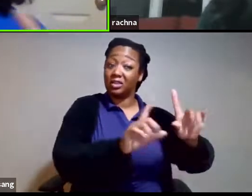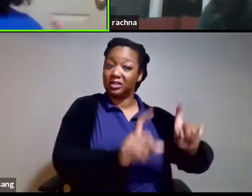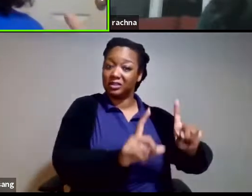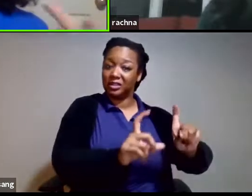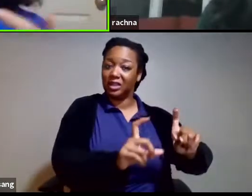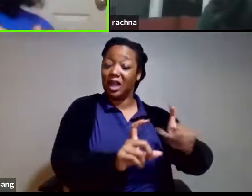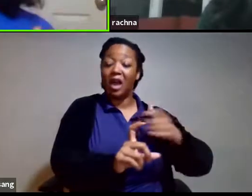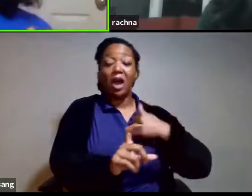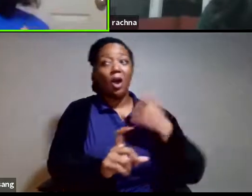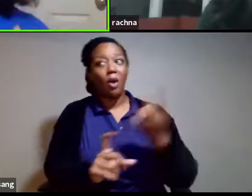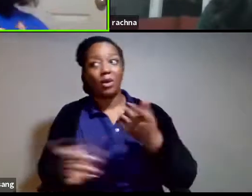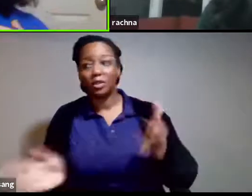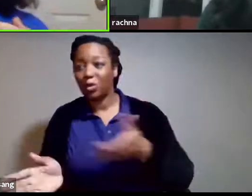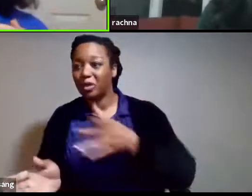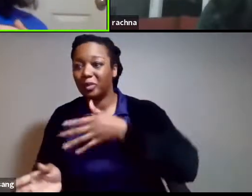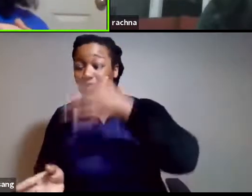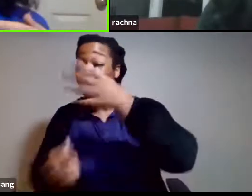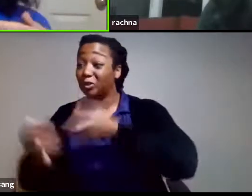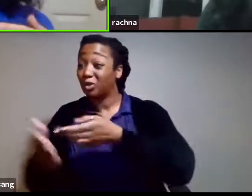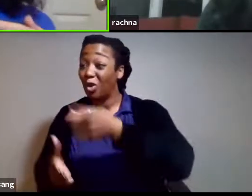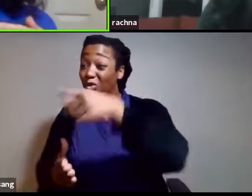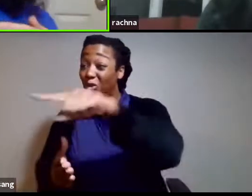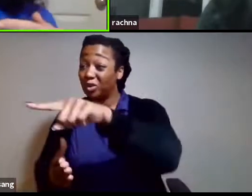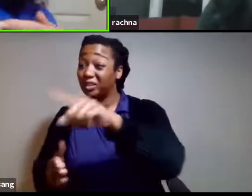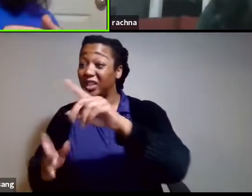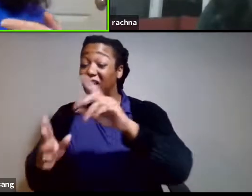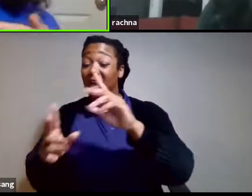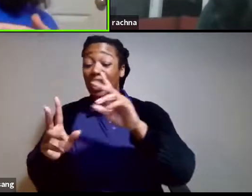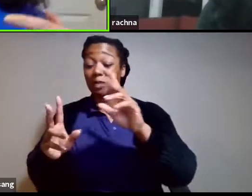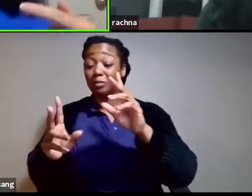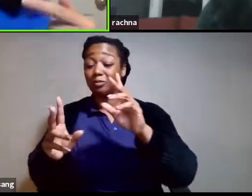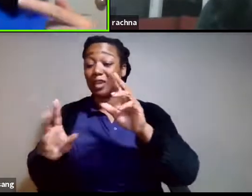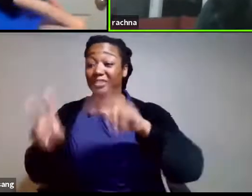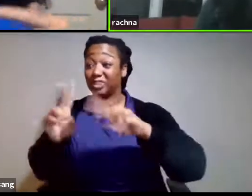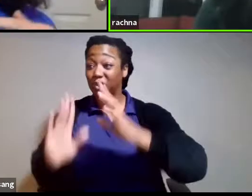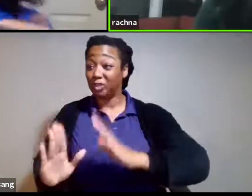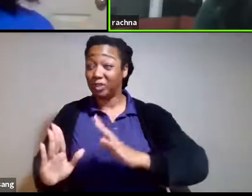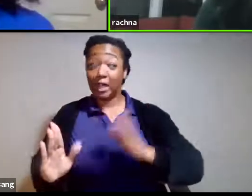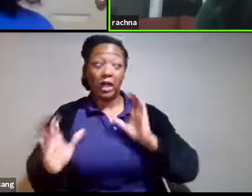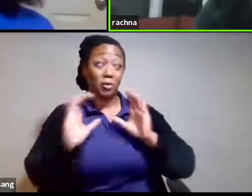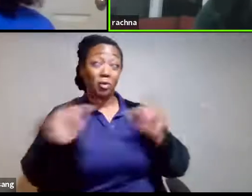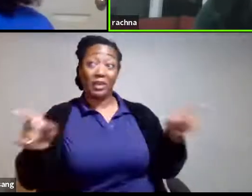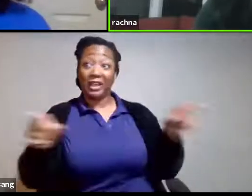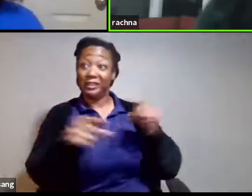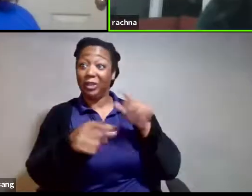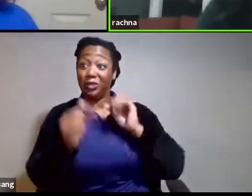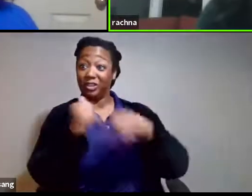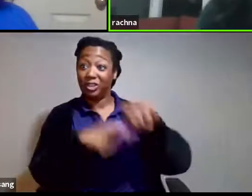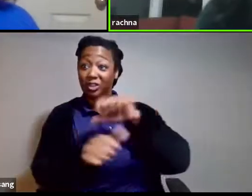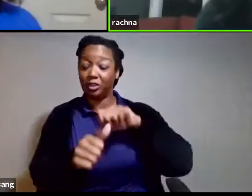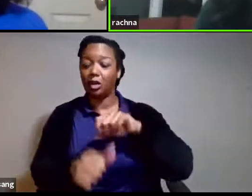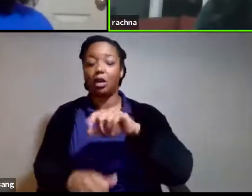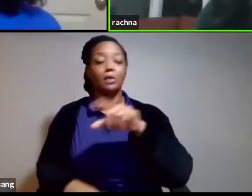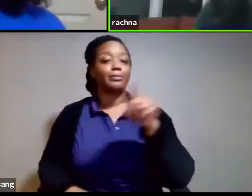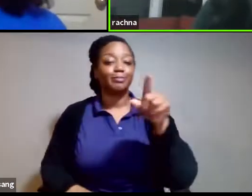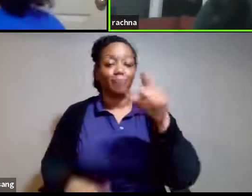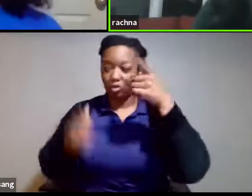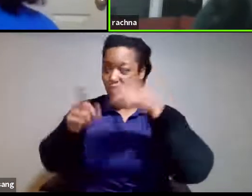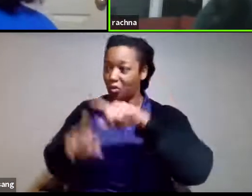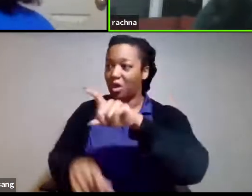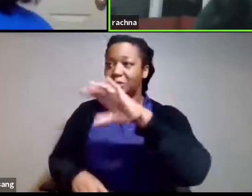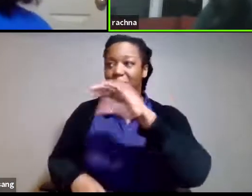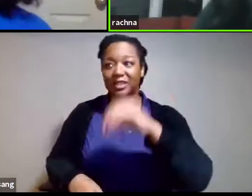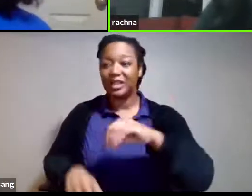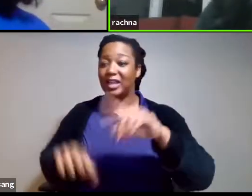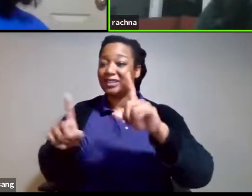parents to do is make sure that those assessors are communicating with each other. 100% because a test can't be repeated.